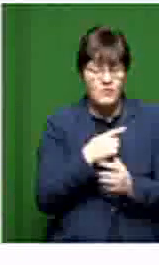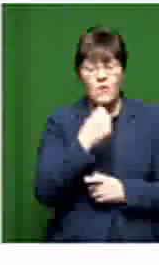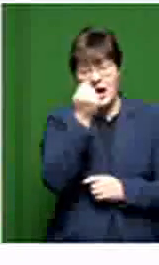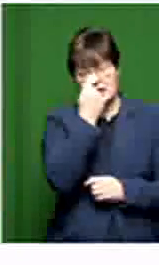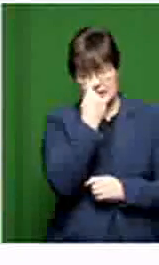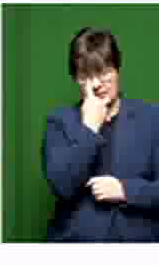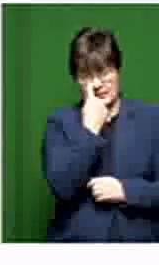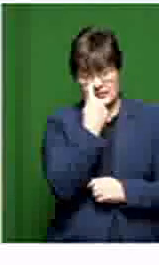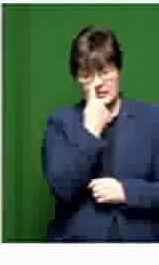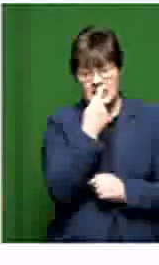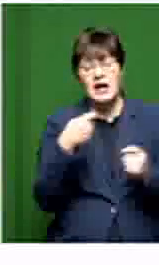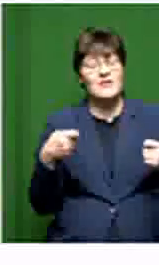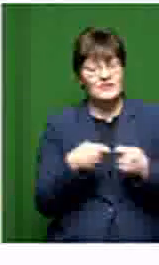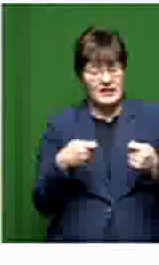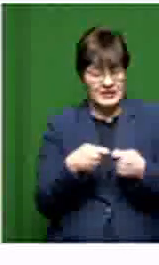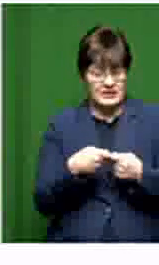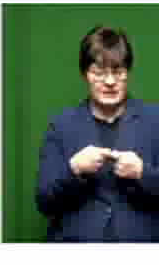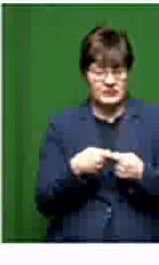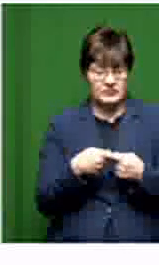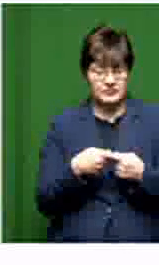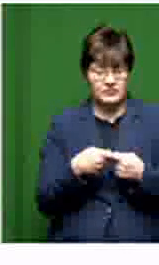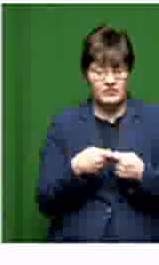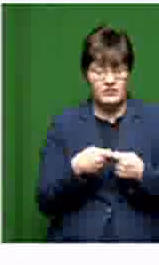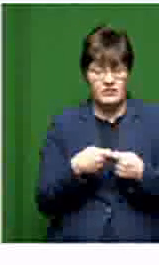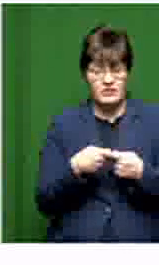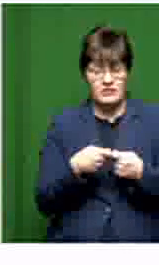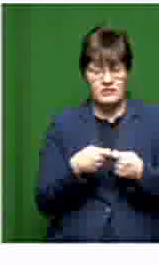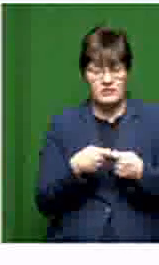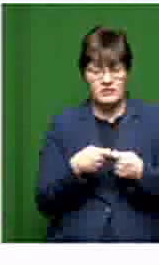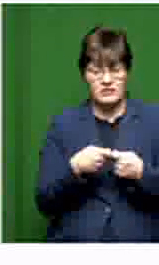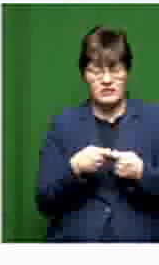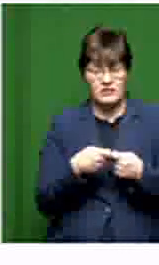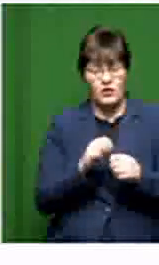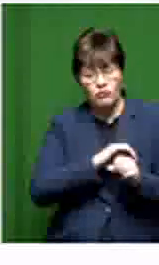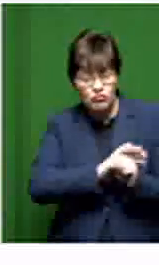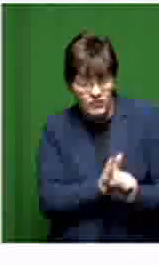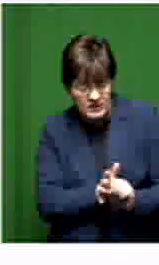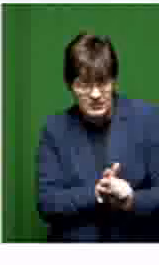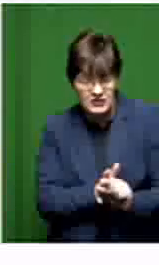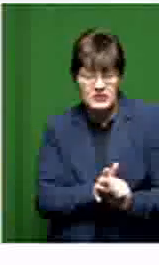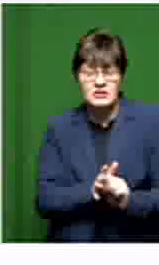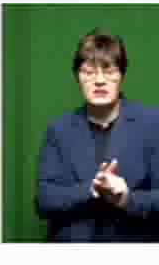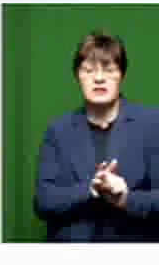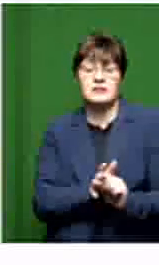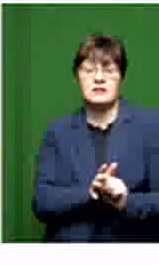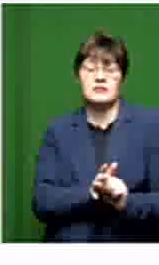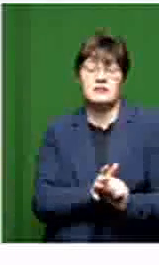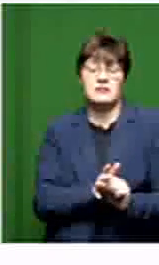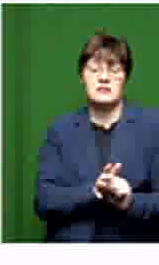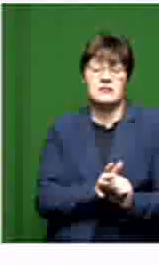that some of the funding has gone towards the COVID and very difficult,